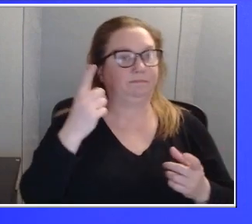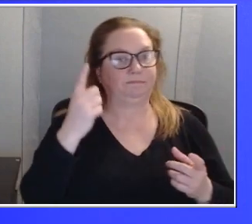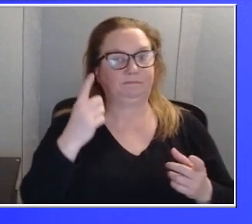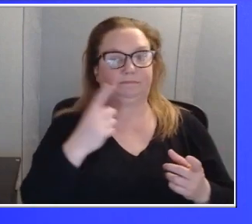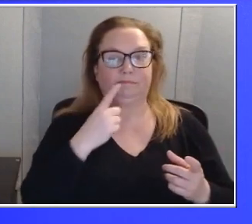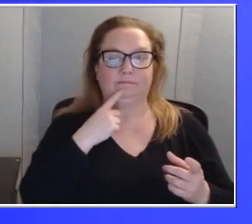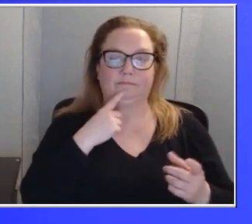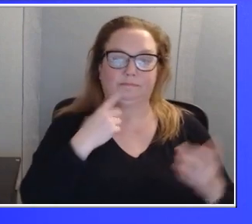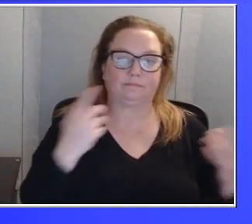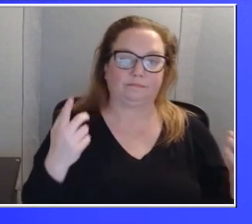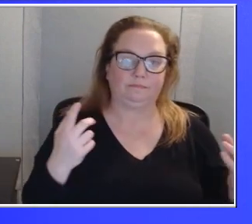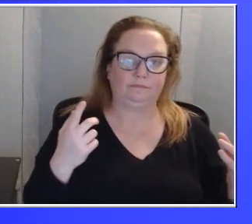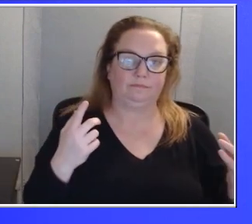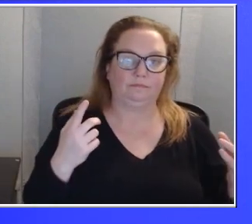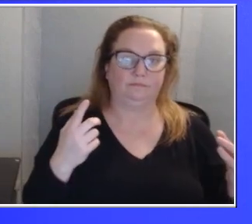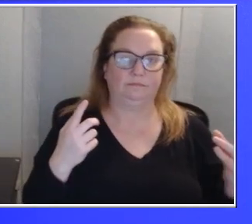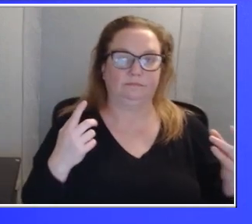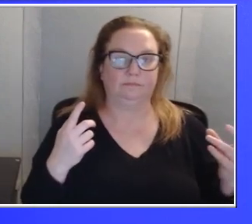about